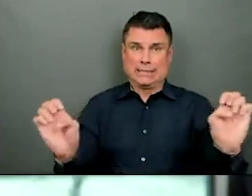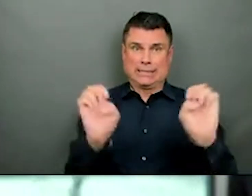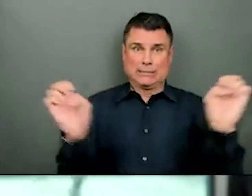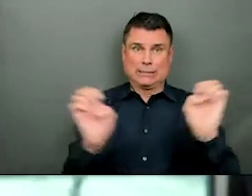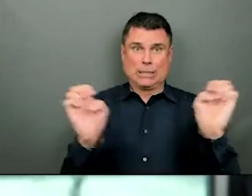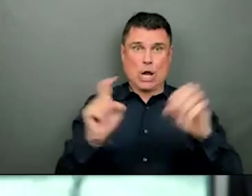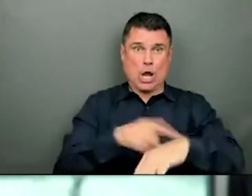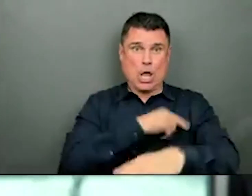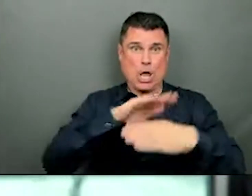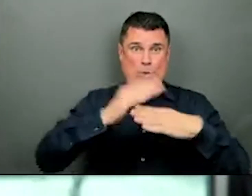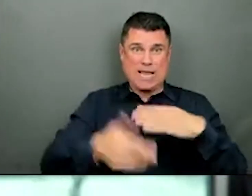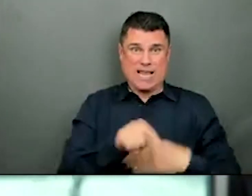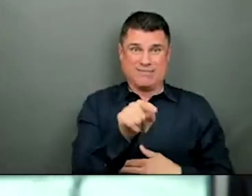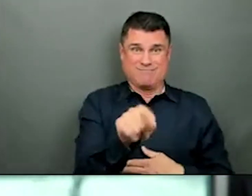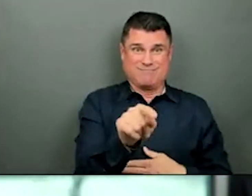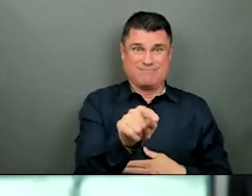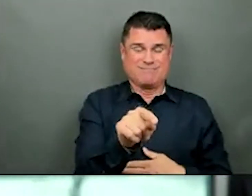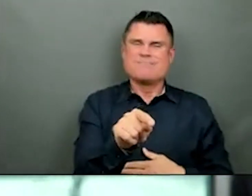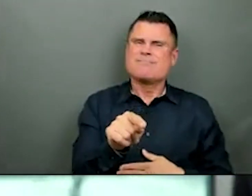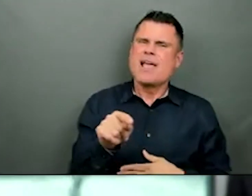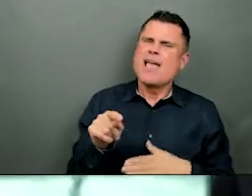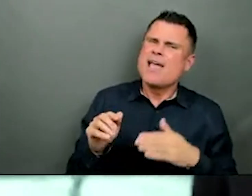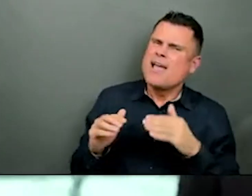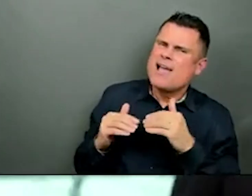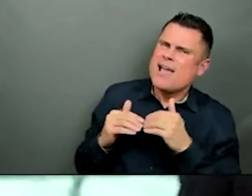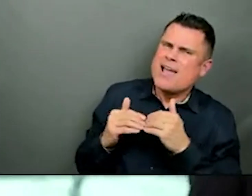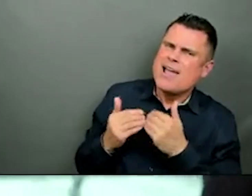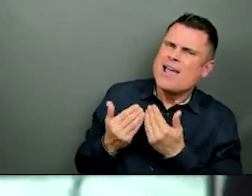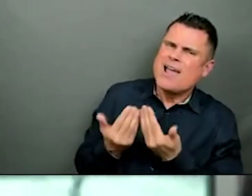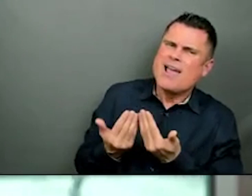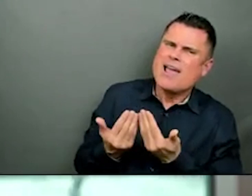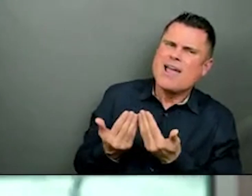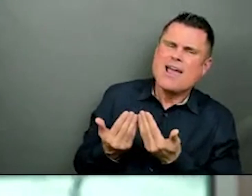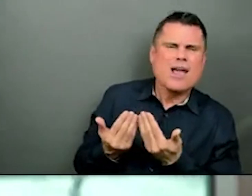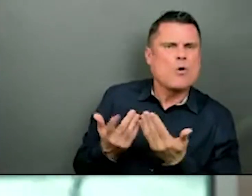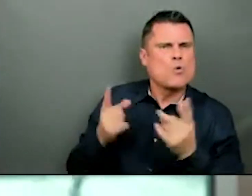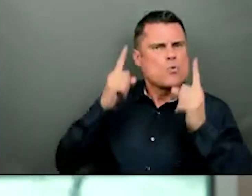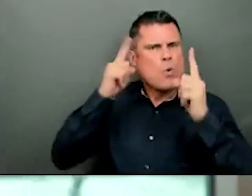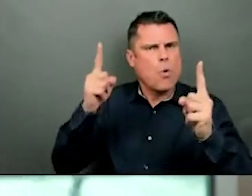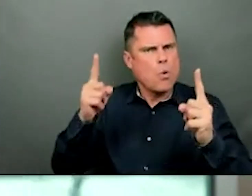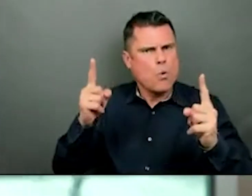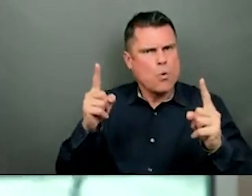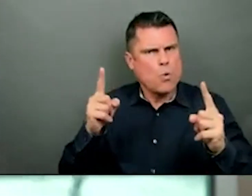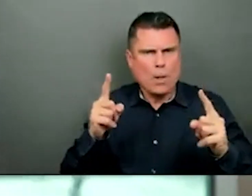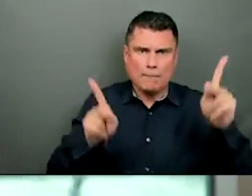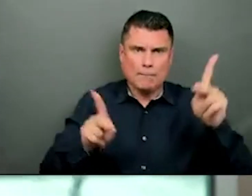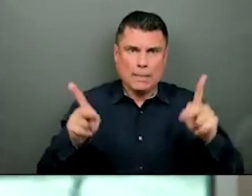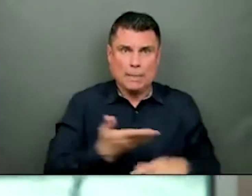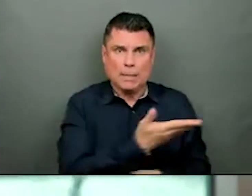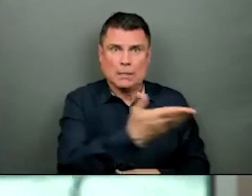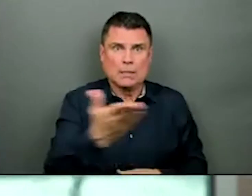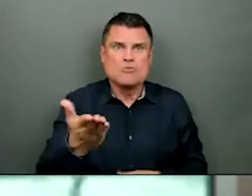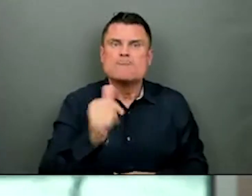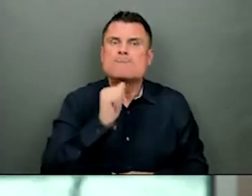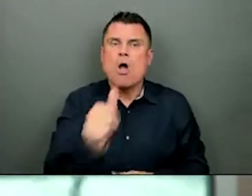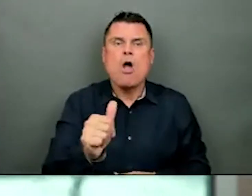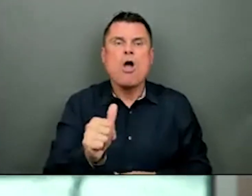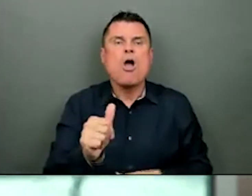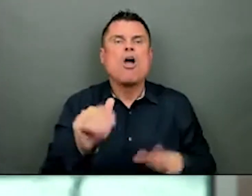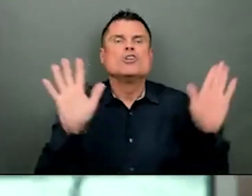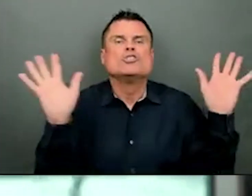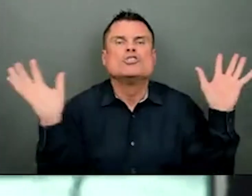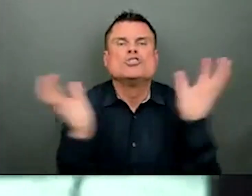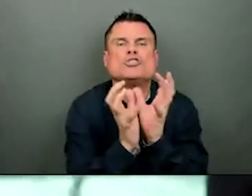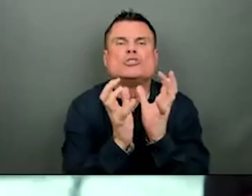more likely to gather indoors for supper or for a holiday gathering? Yeah, so